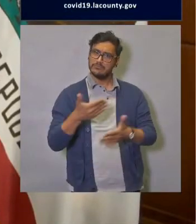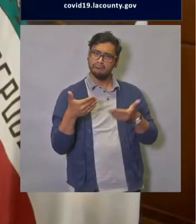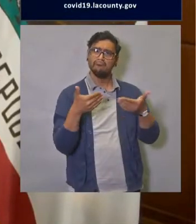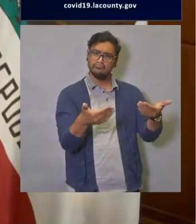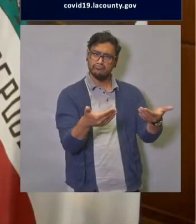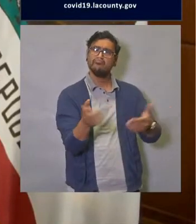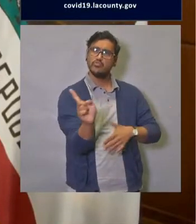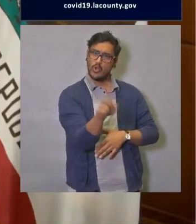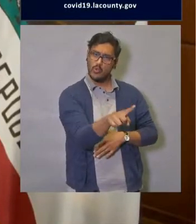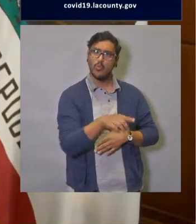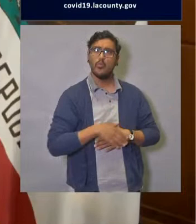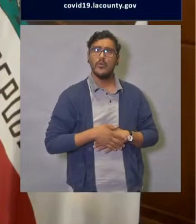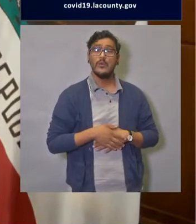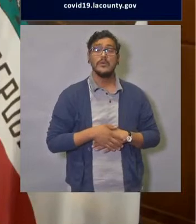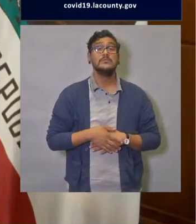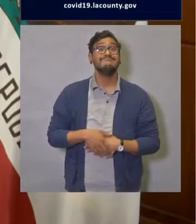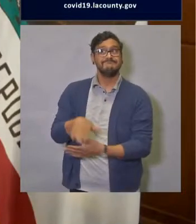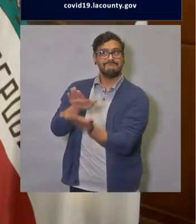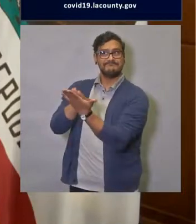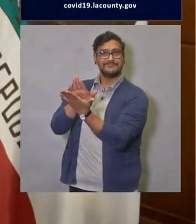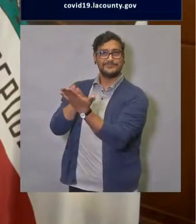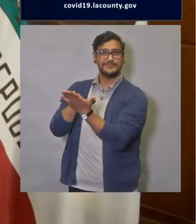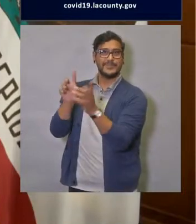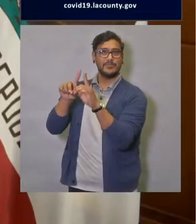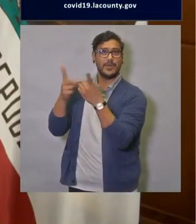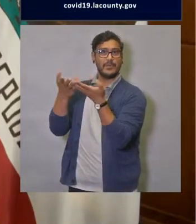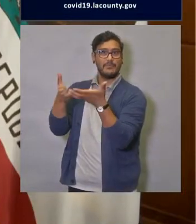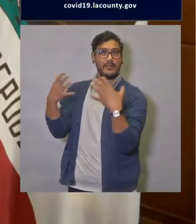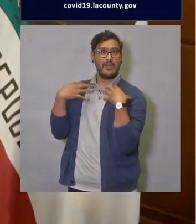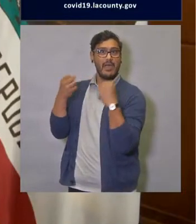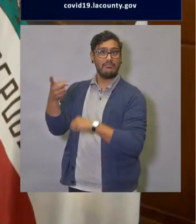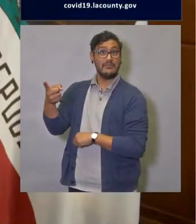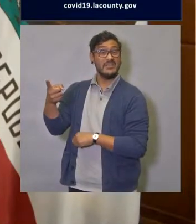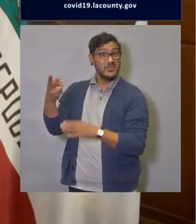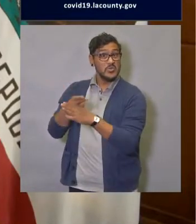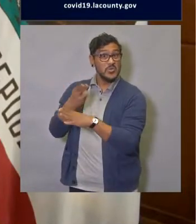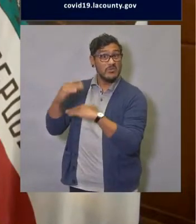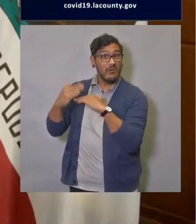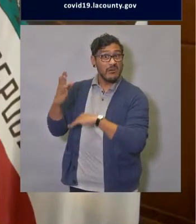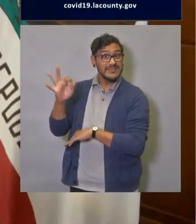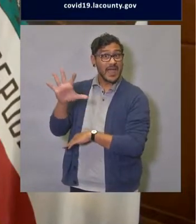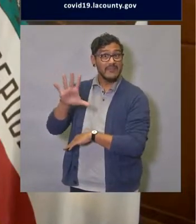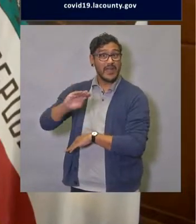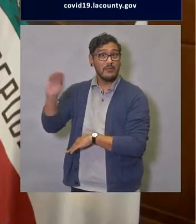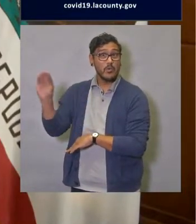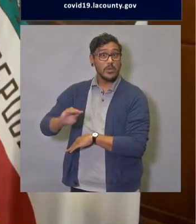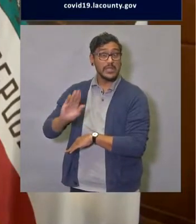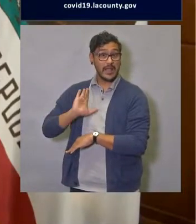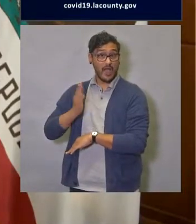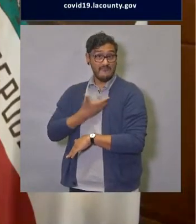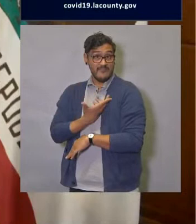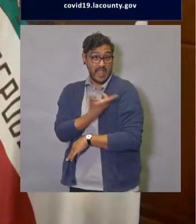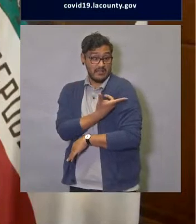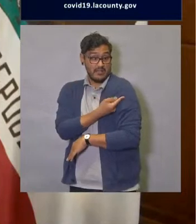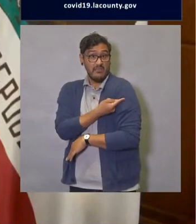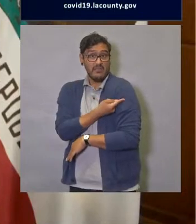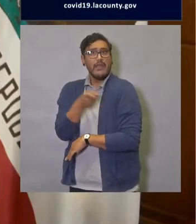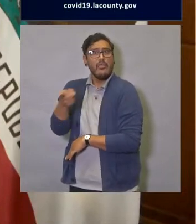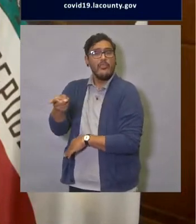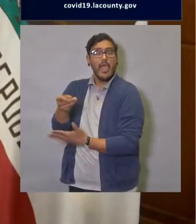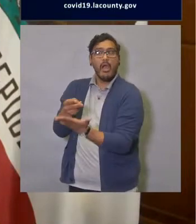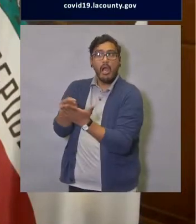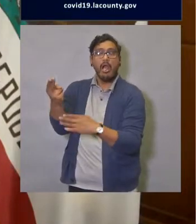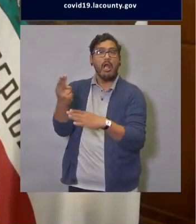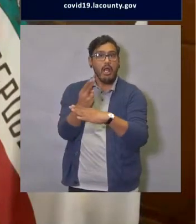want to commend our Department of Public Health for utilizing over 95% of our vaccination supplies, resulting in